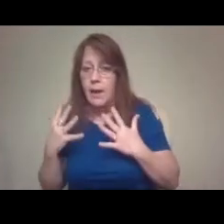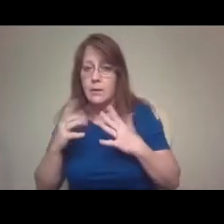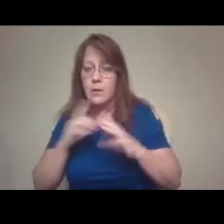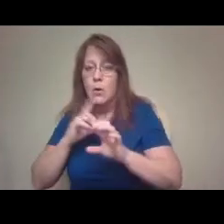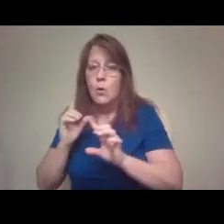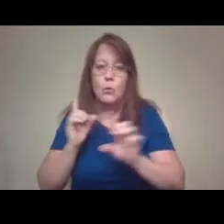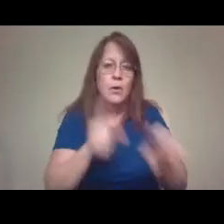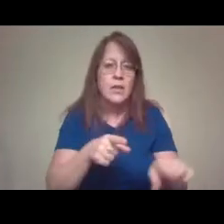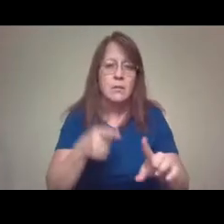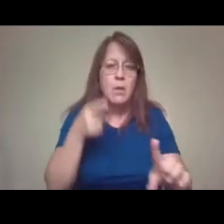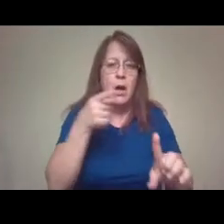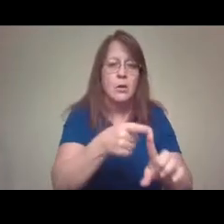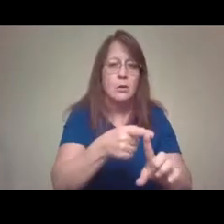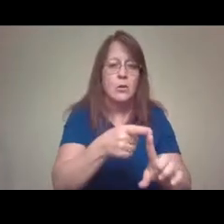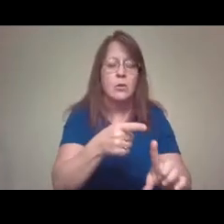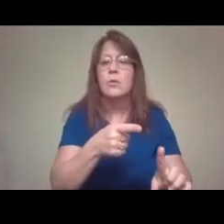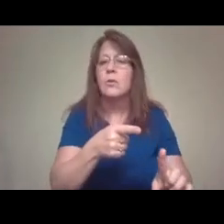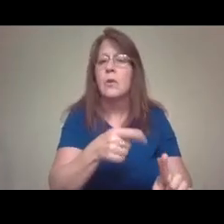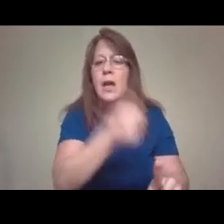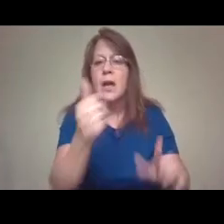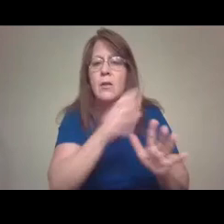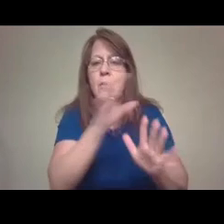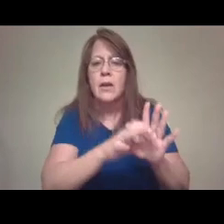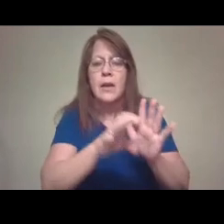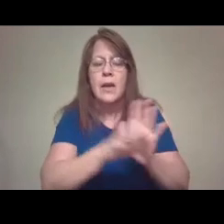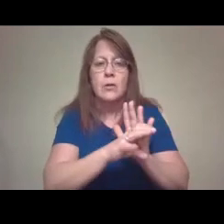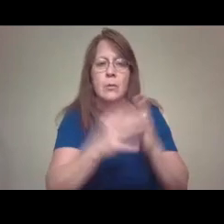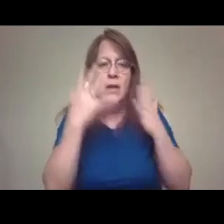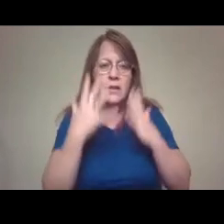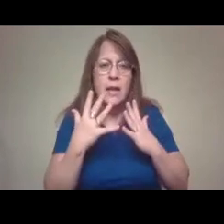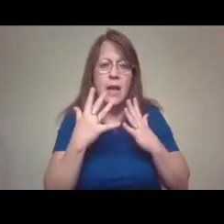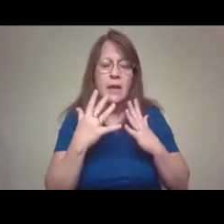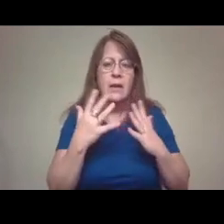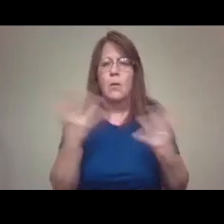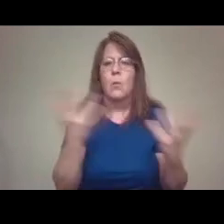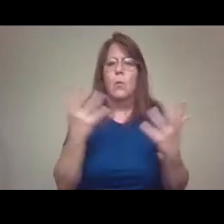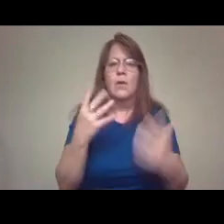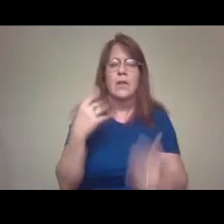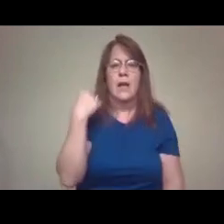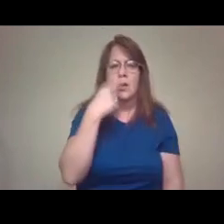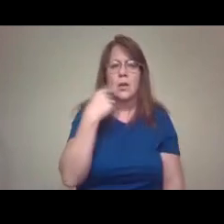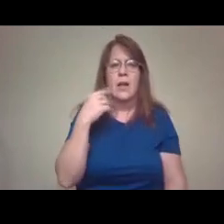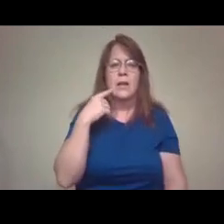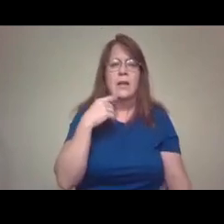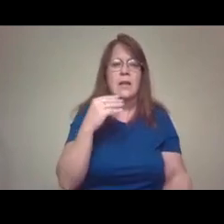Bong when he's sad. And then we're going to come back to what that can look like, the minimizing and maximizing of those feelings.